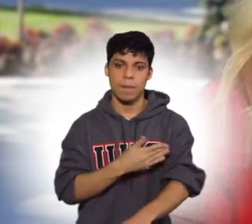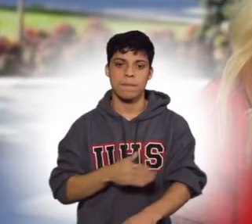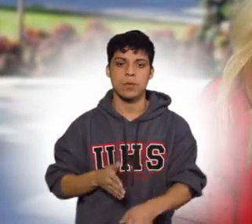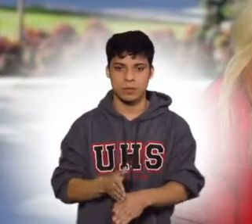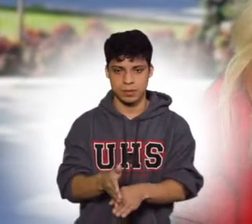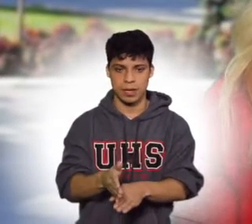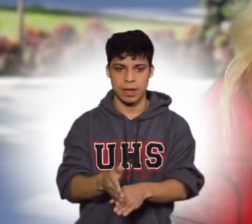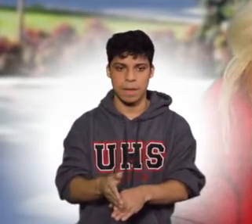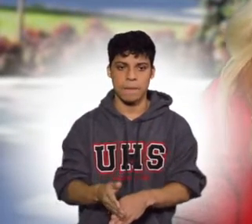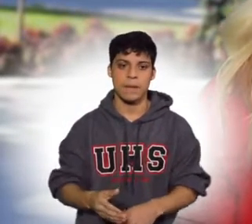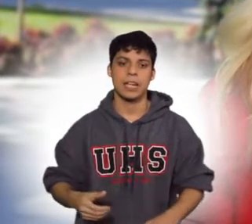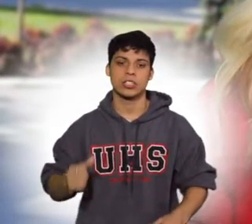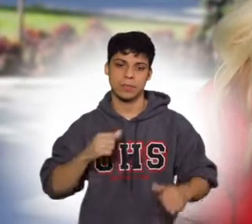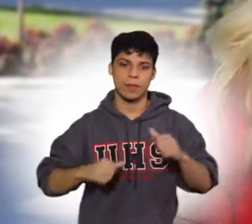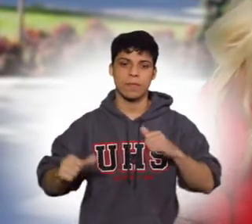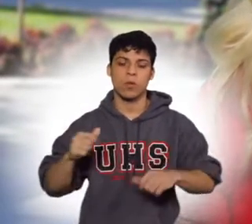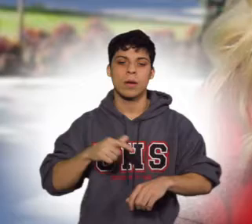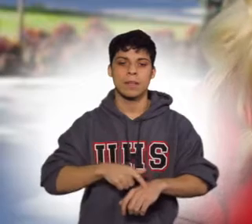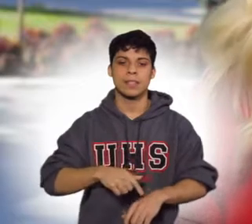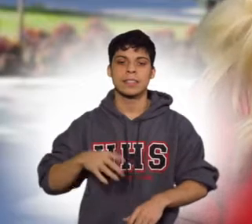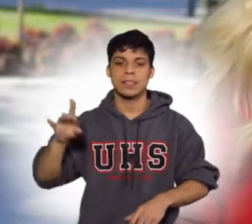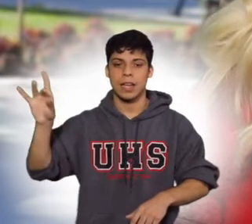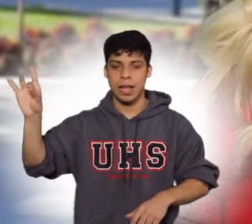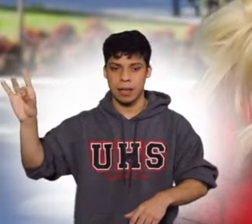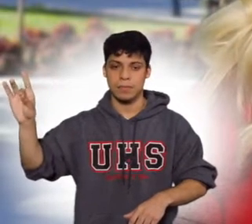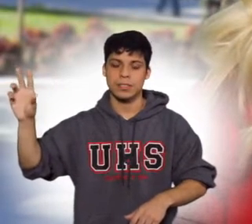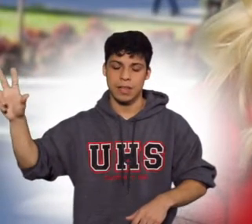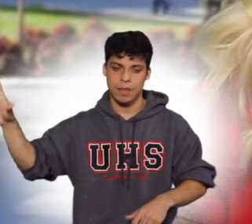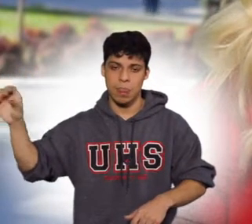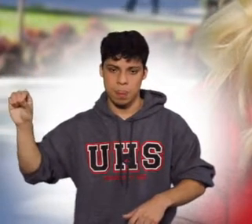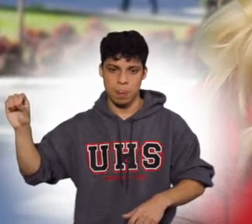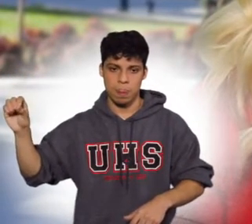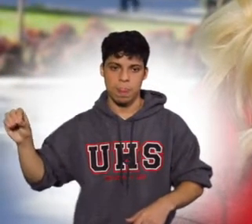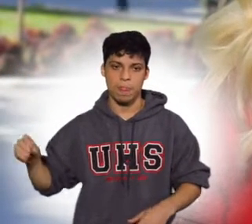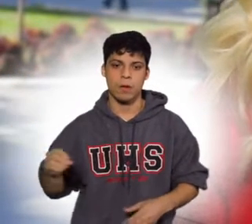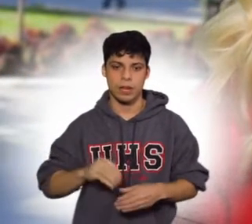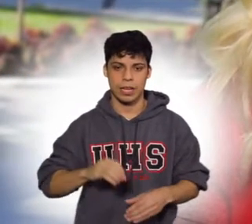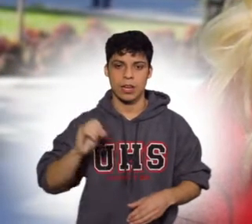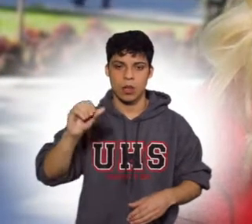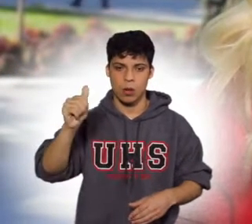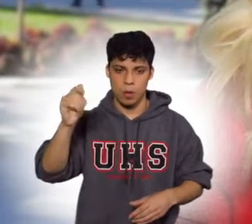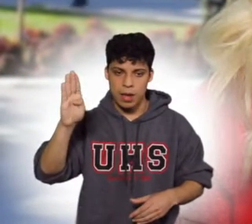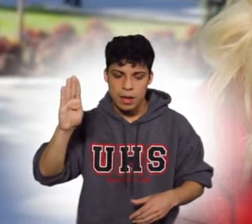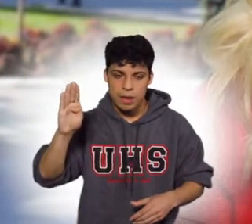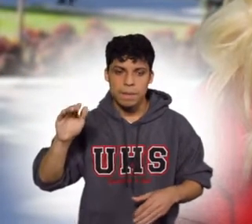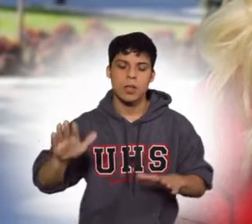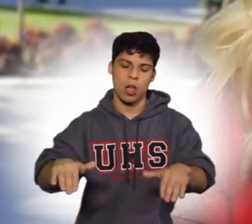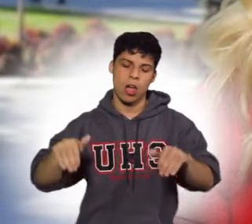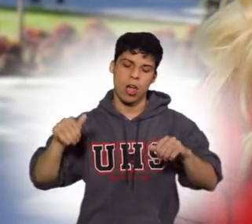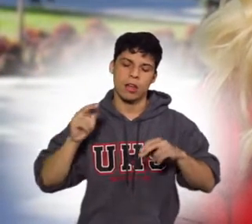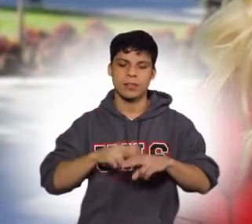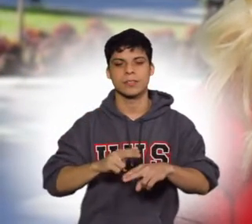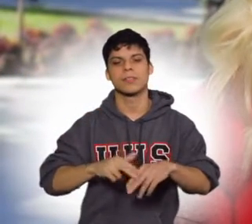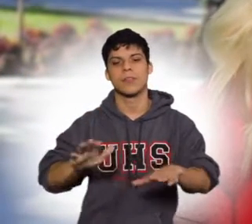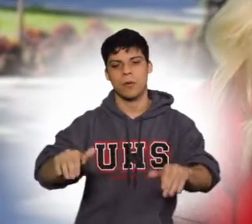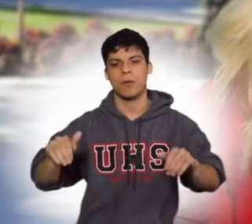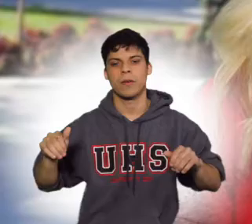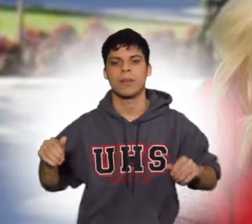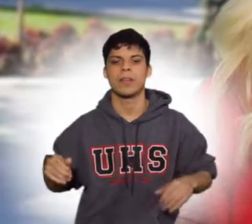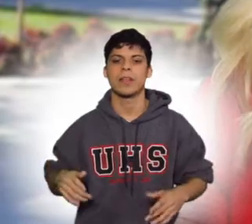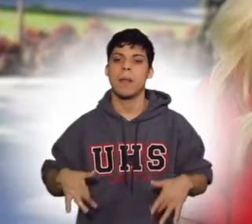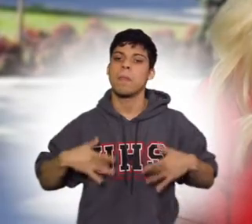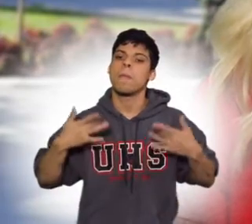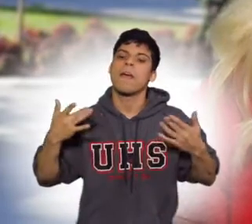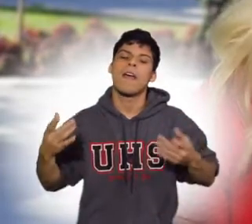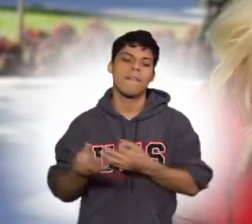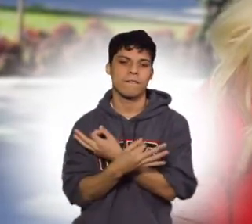at 7:30 p.m. by FCC music students in the OAB auditorium. This event is free and features